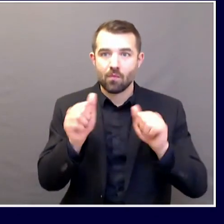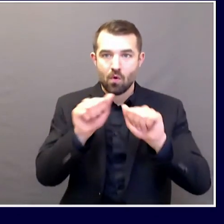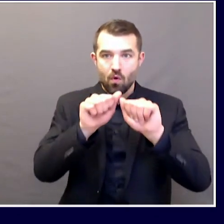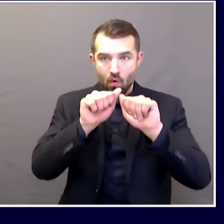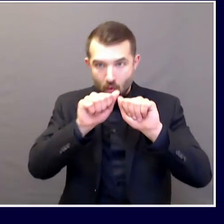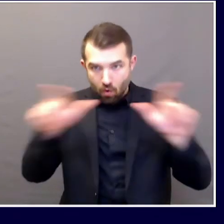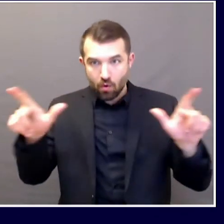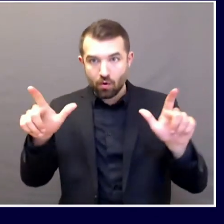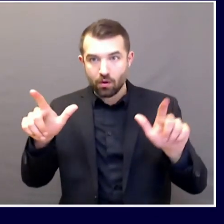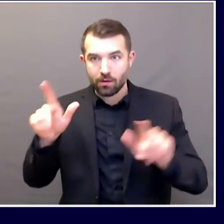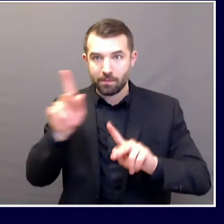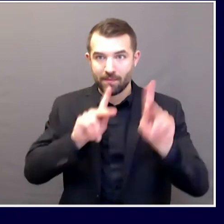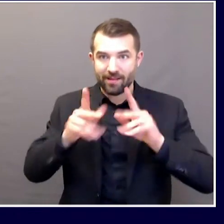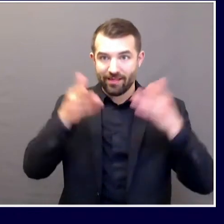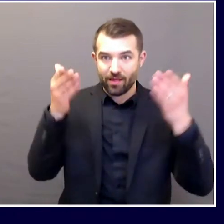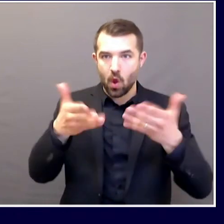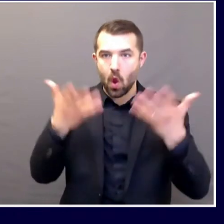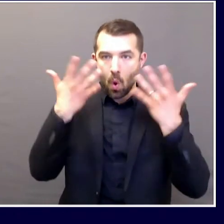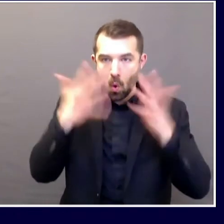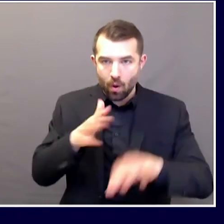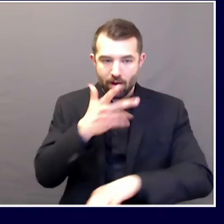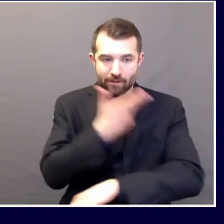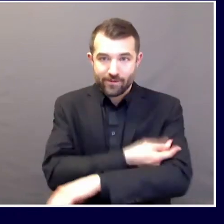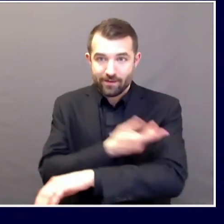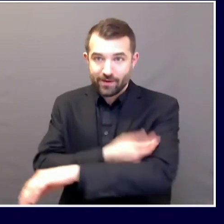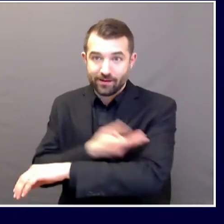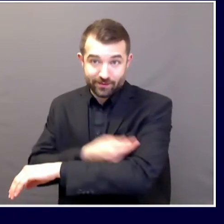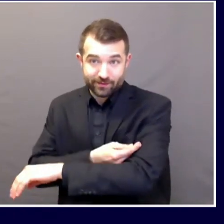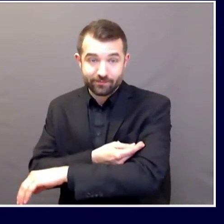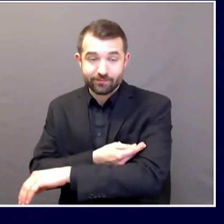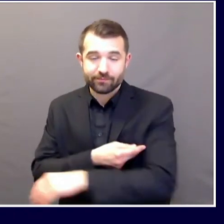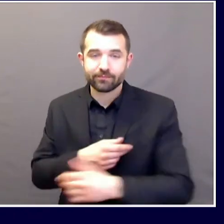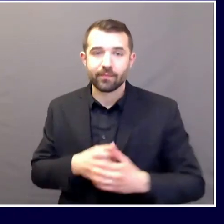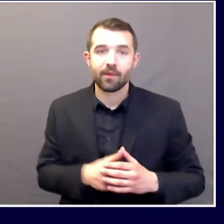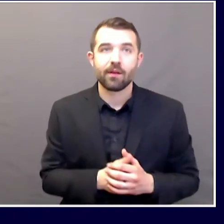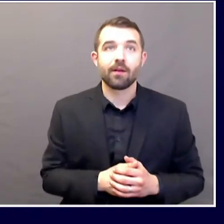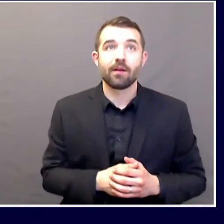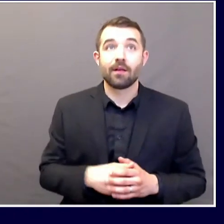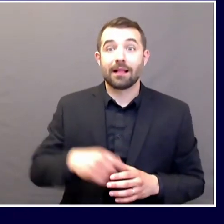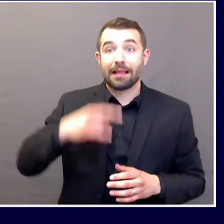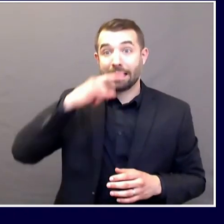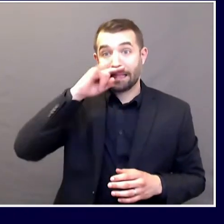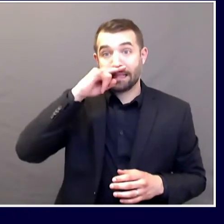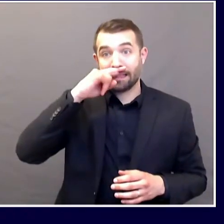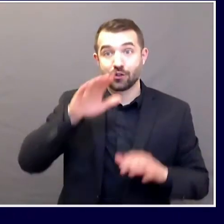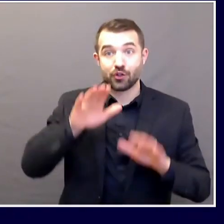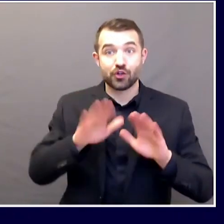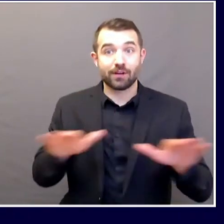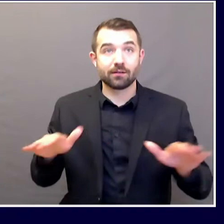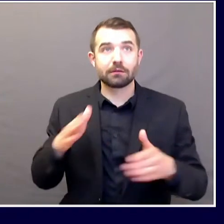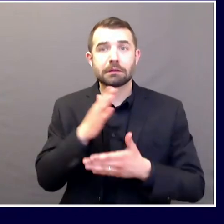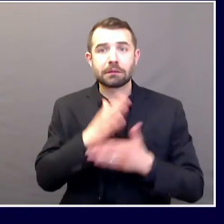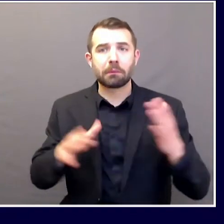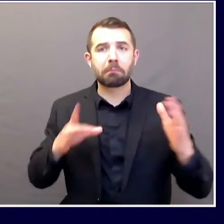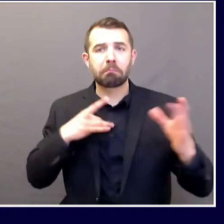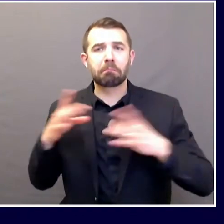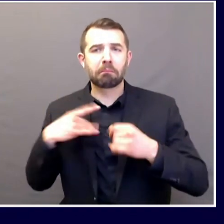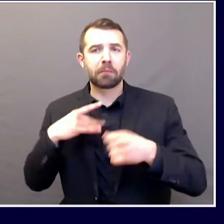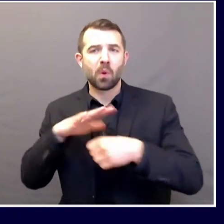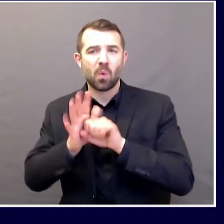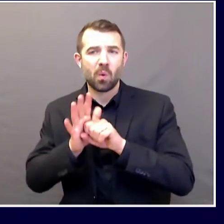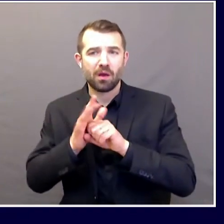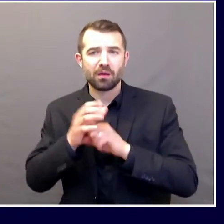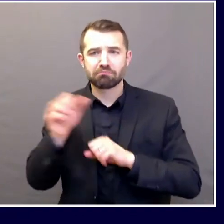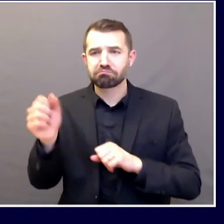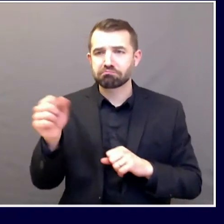are kids, or no matter their age, even though kids get COVID a little bit less than at the rate of adults, they still get